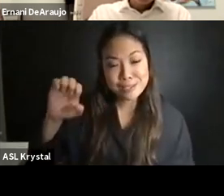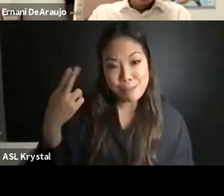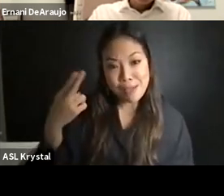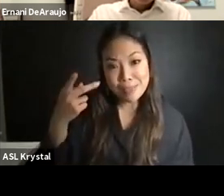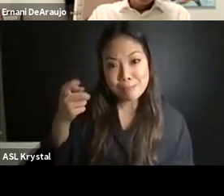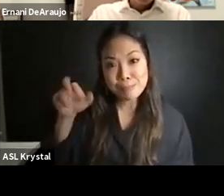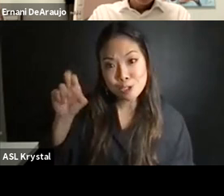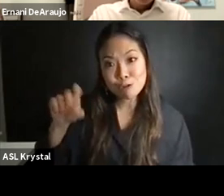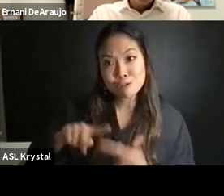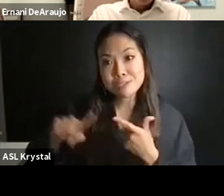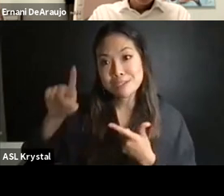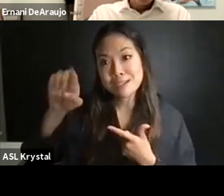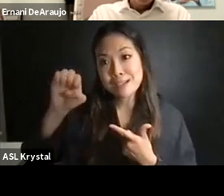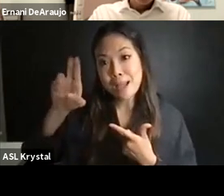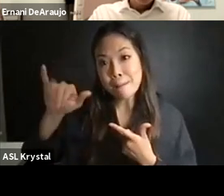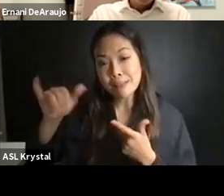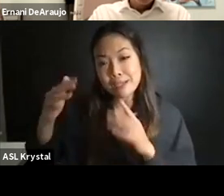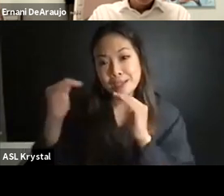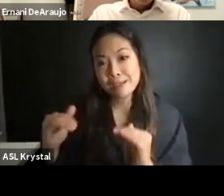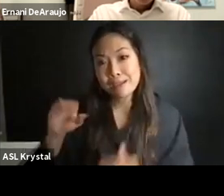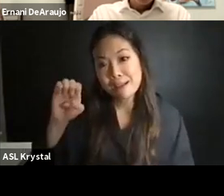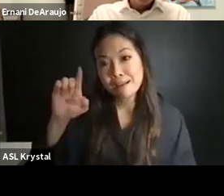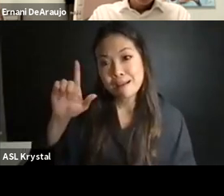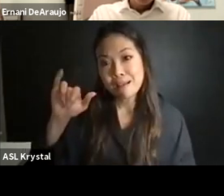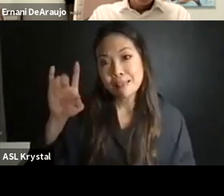brunfiend and elizabeth cumberbatch